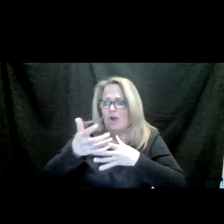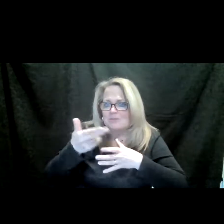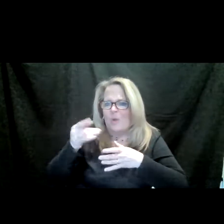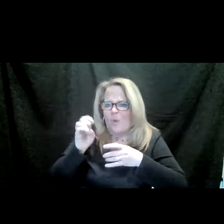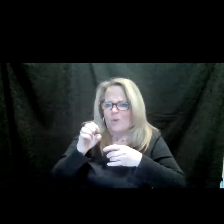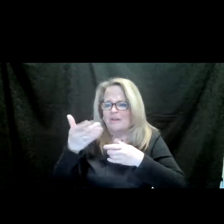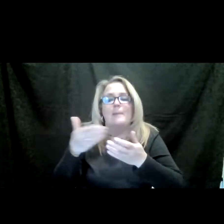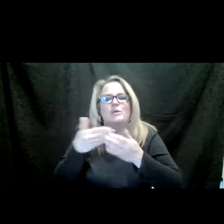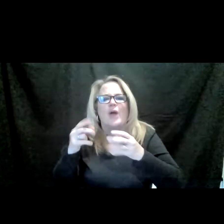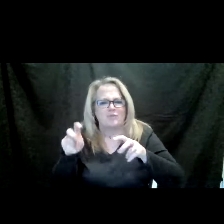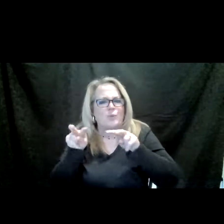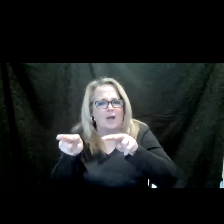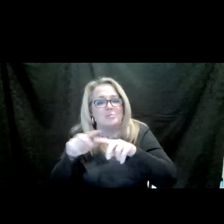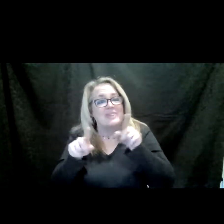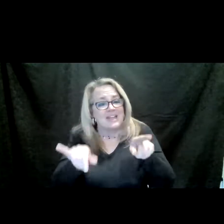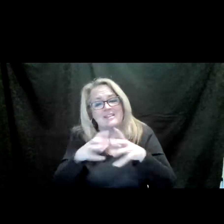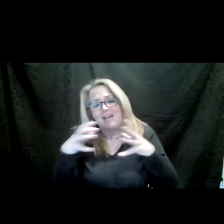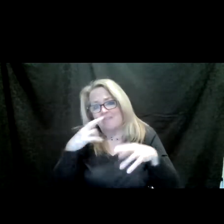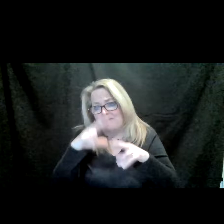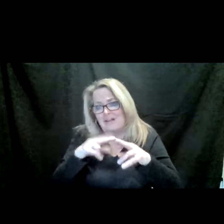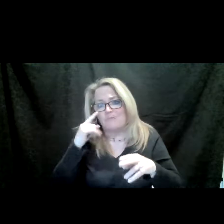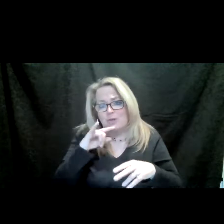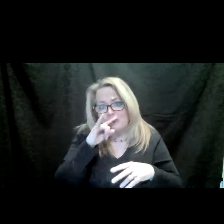a fun thing for a lot of children.